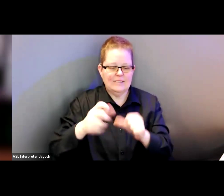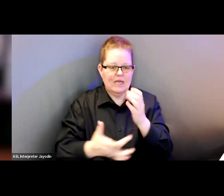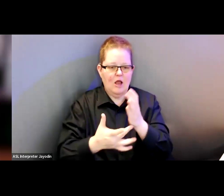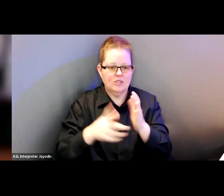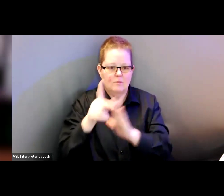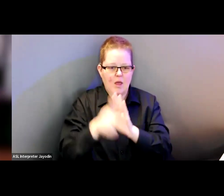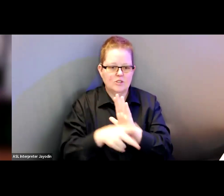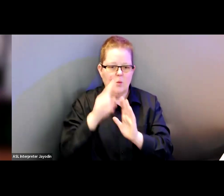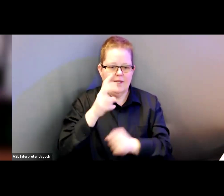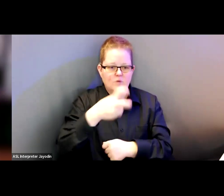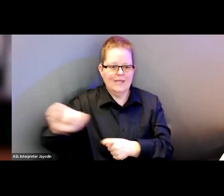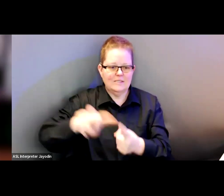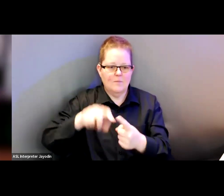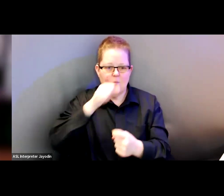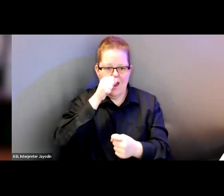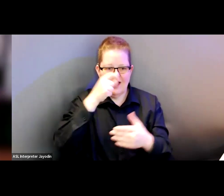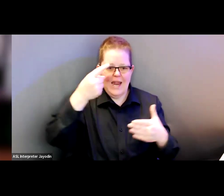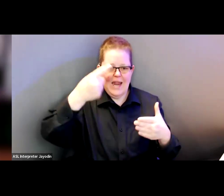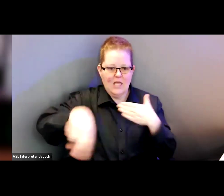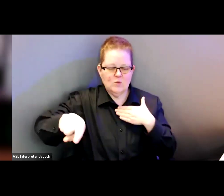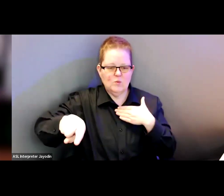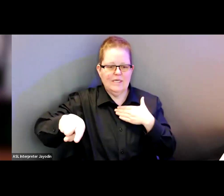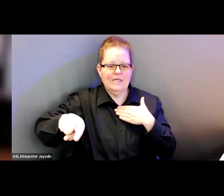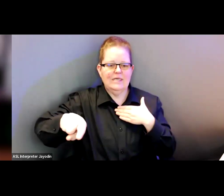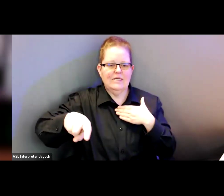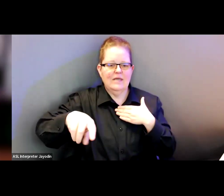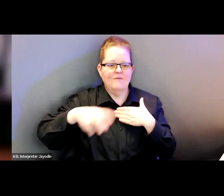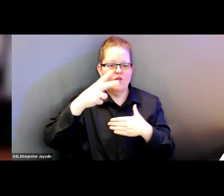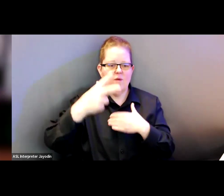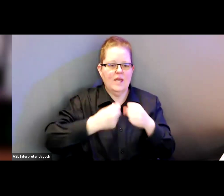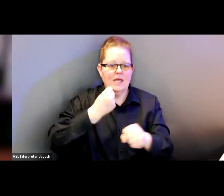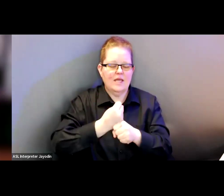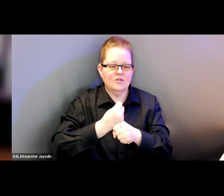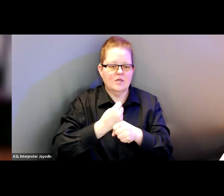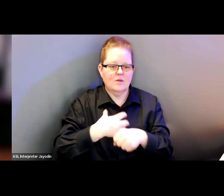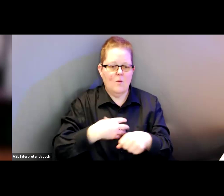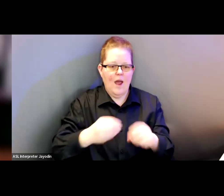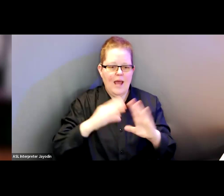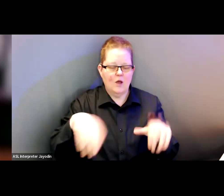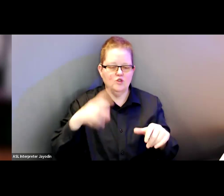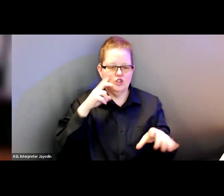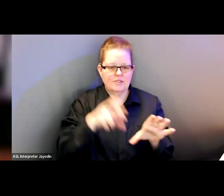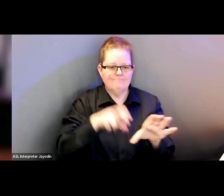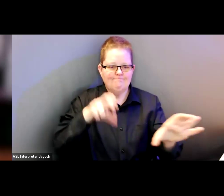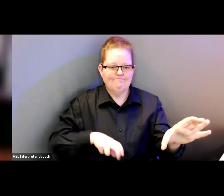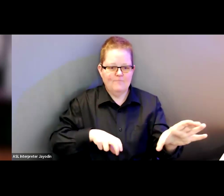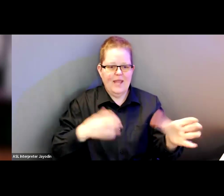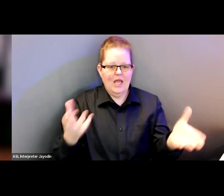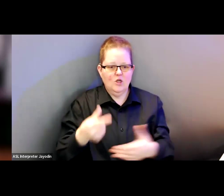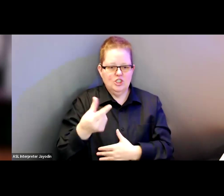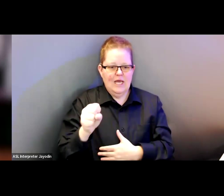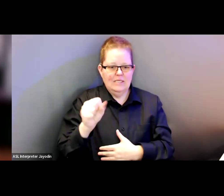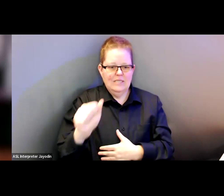private sector at the end of next week after 3 impactful years at the White House. Here at GSA, we extend our